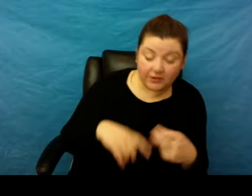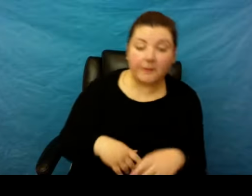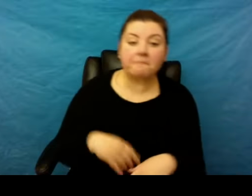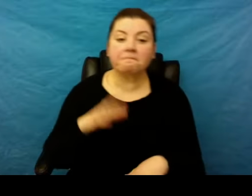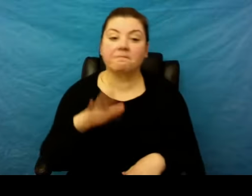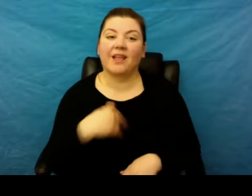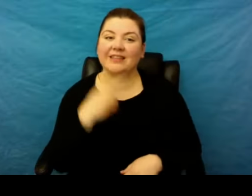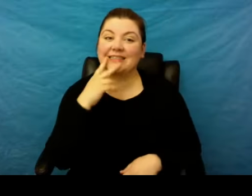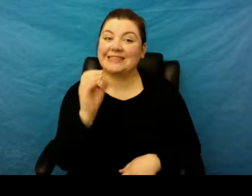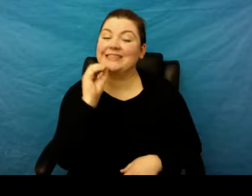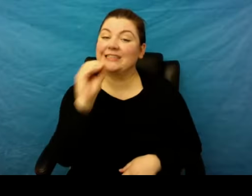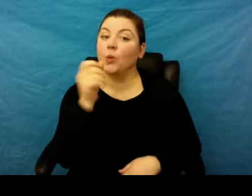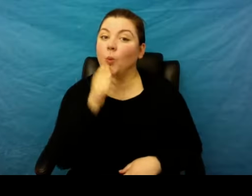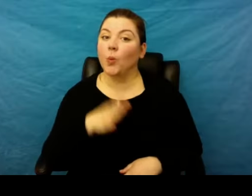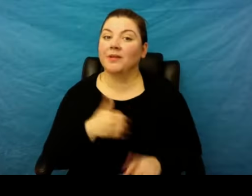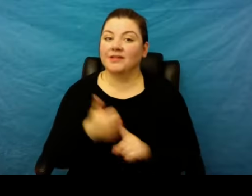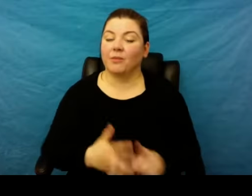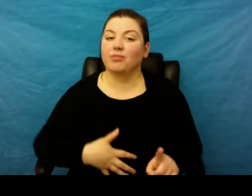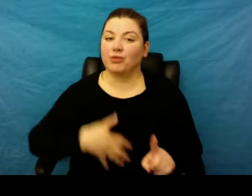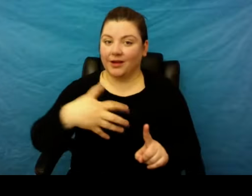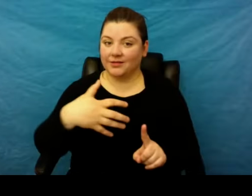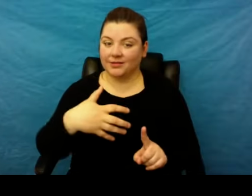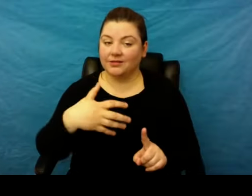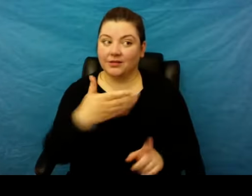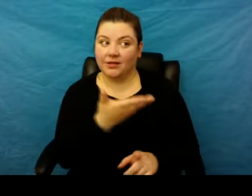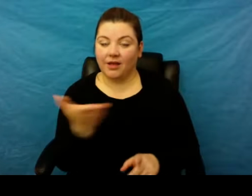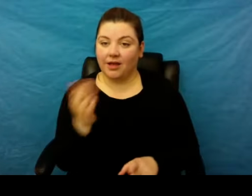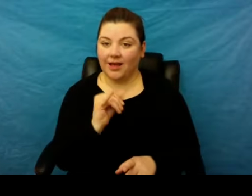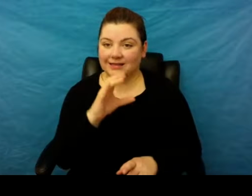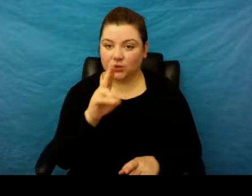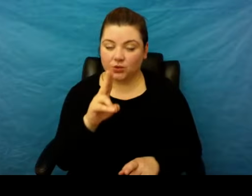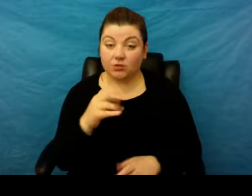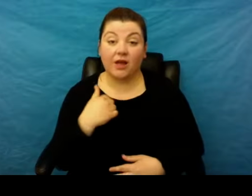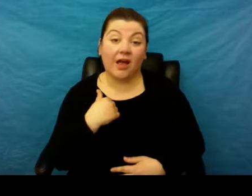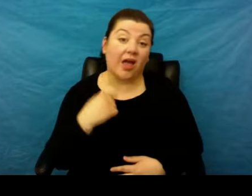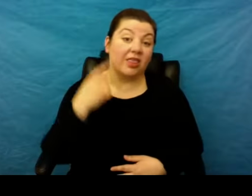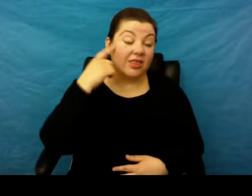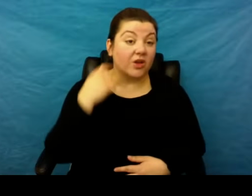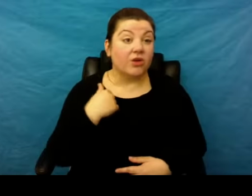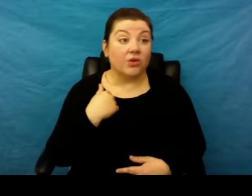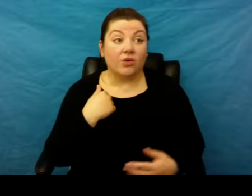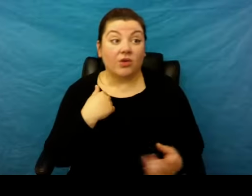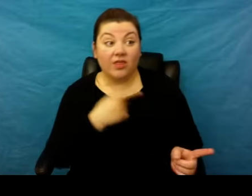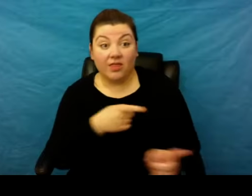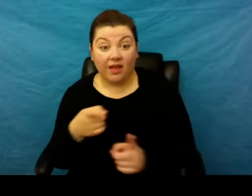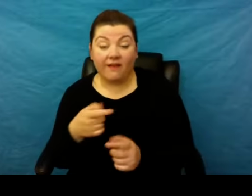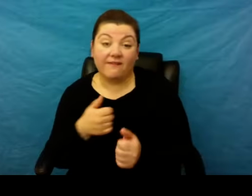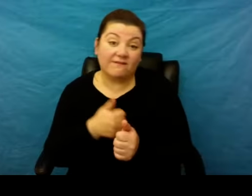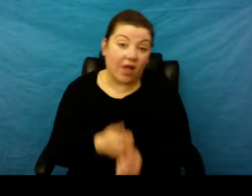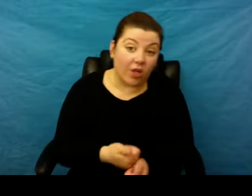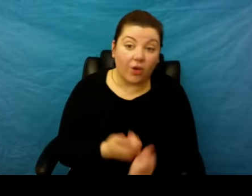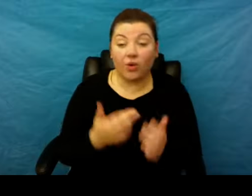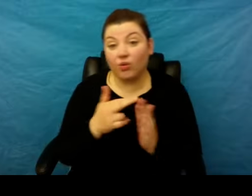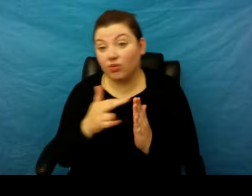seen 0 pregnant women in our ICU. I think the data is that they're behaving like any generic person of that age.